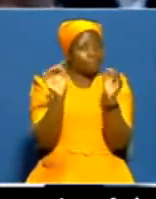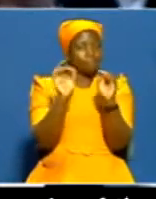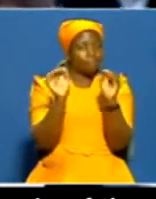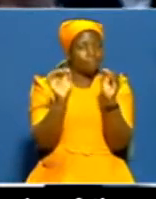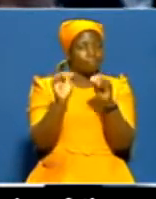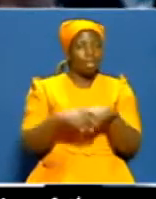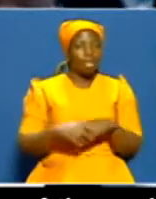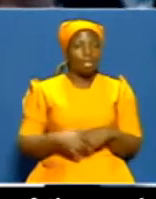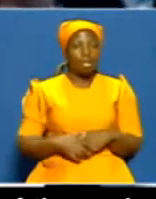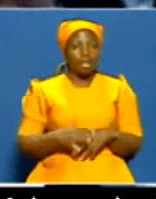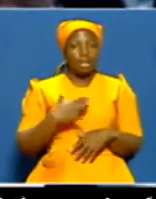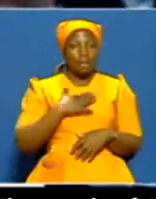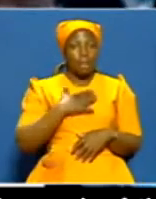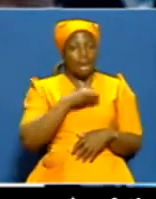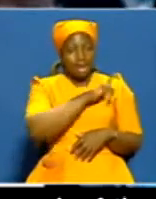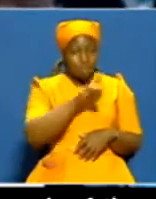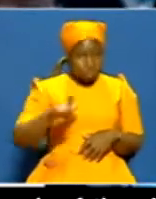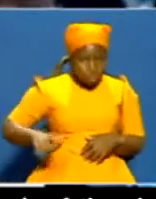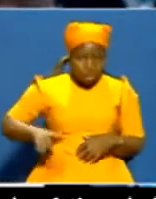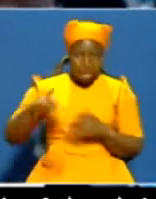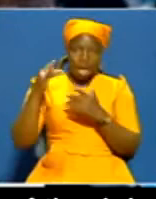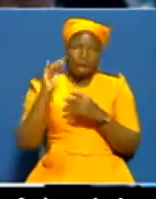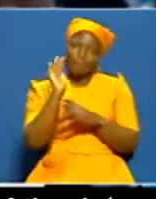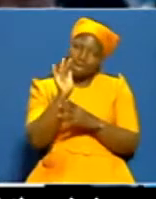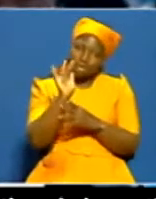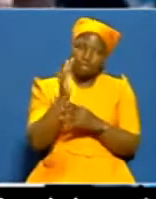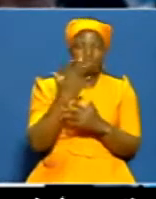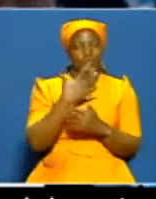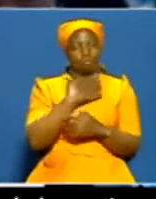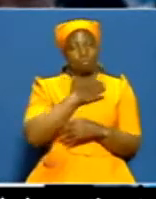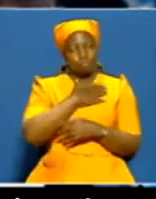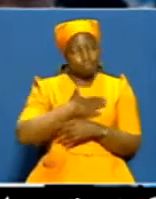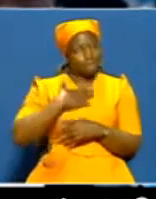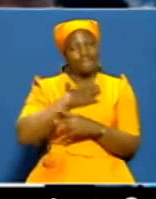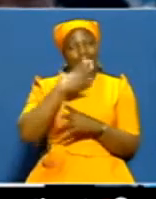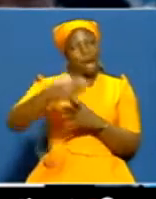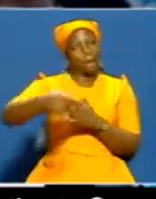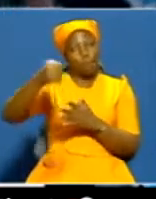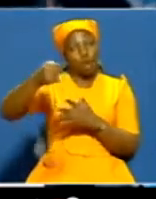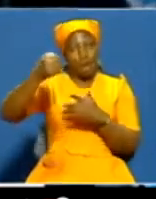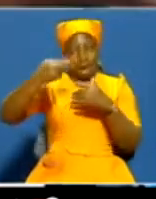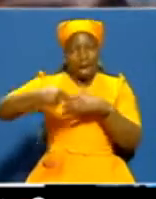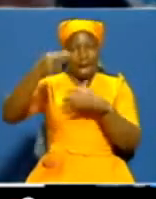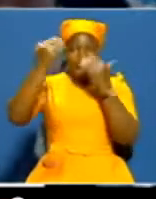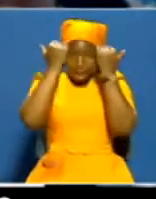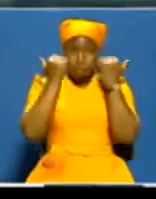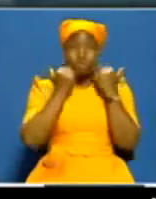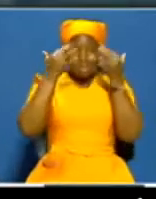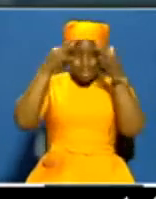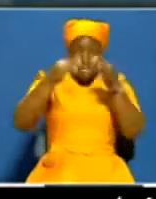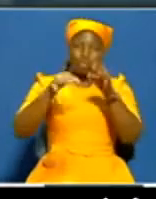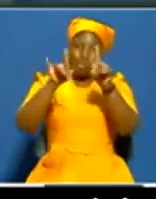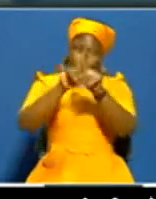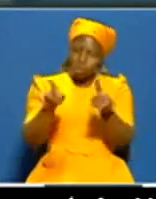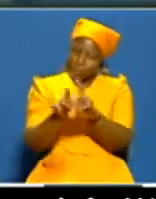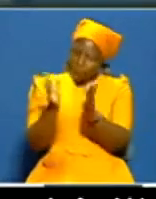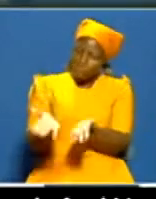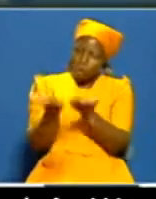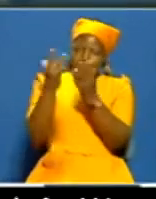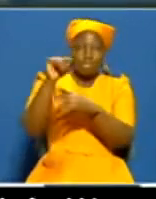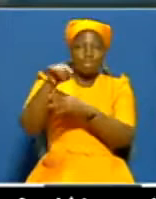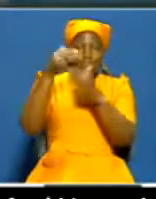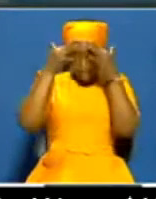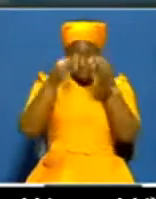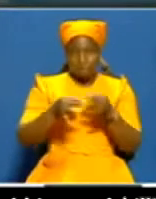Instead, my lords, I'm inviting you respectfully, you uphold the judgment of the High Court and you improve on it.